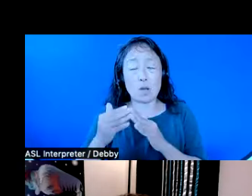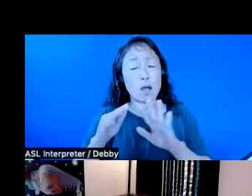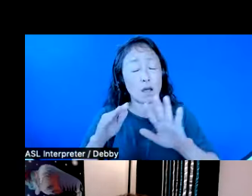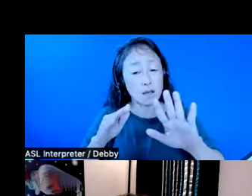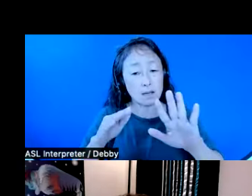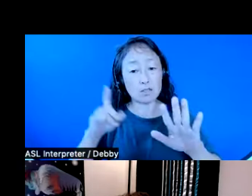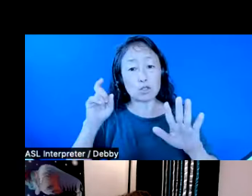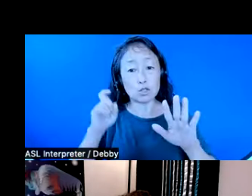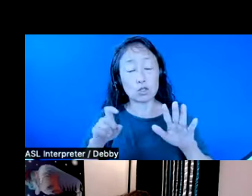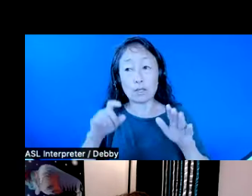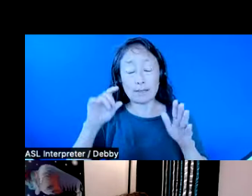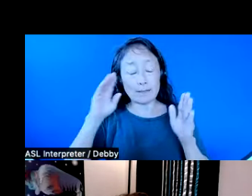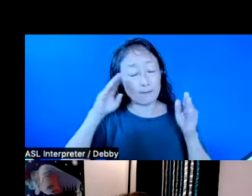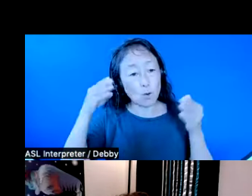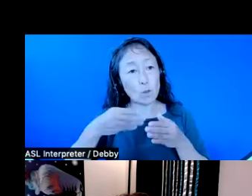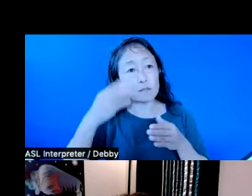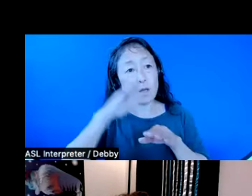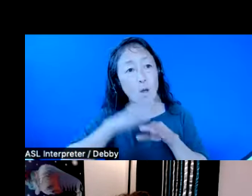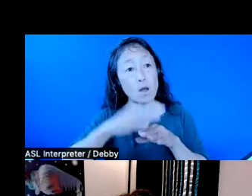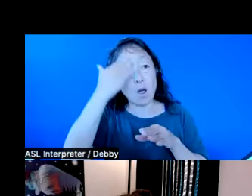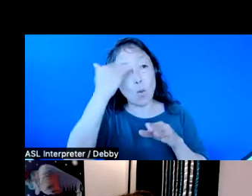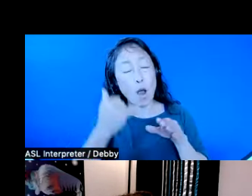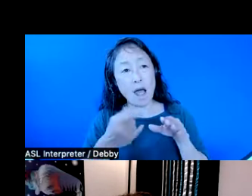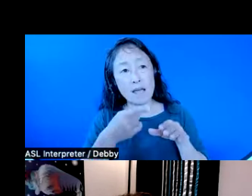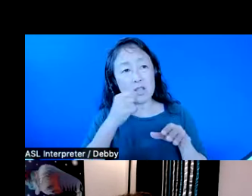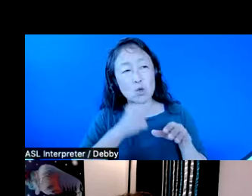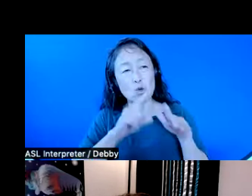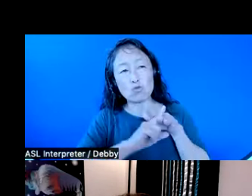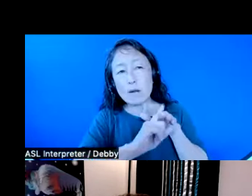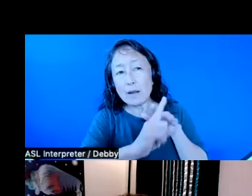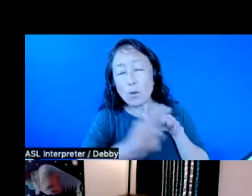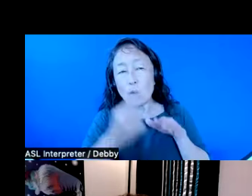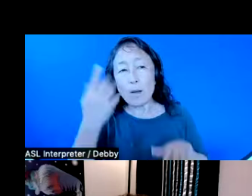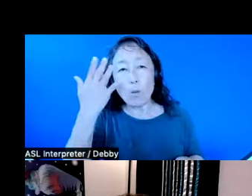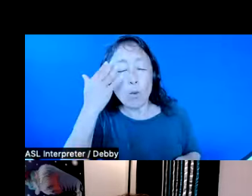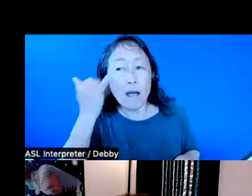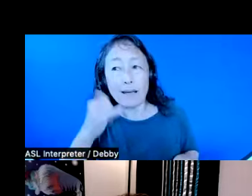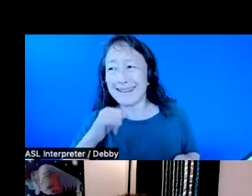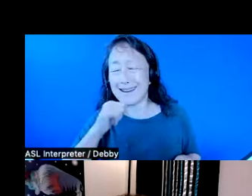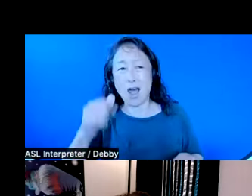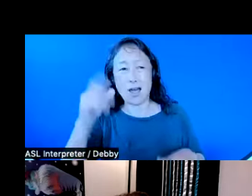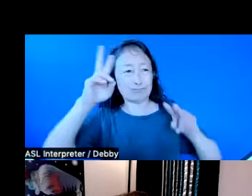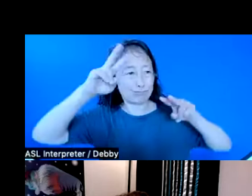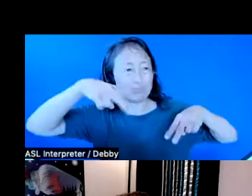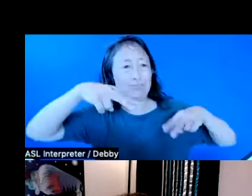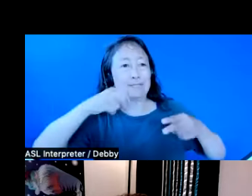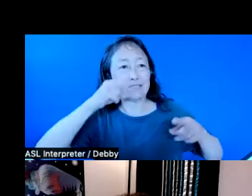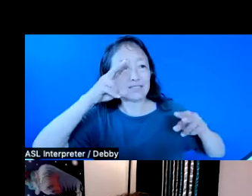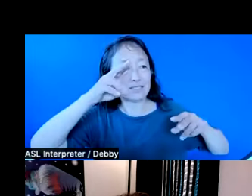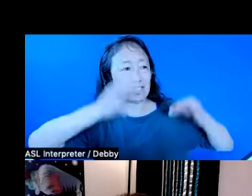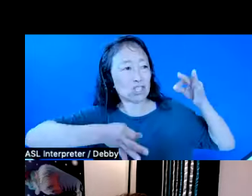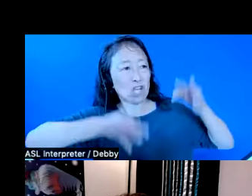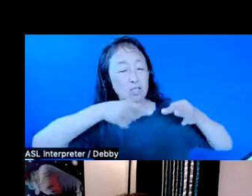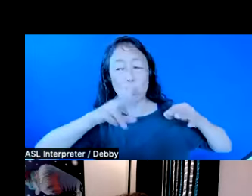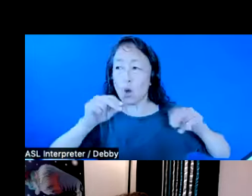she running, not attacking or questioning her or putting a judgment on her. I would think that you would